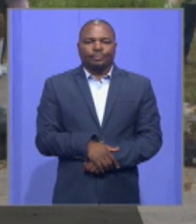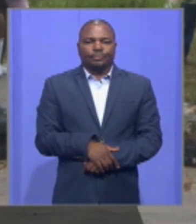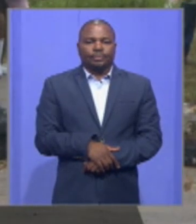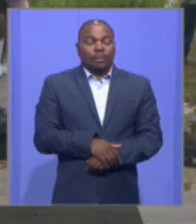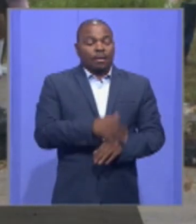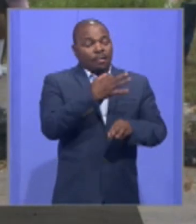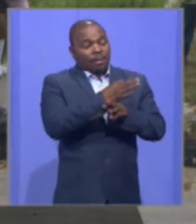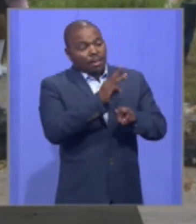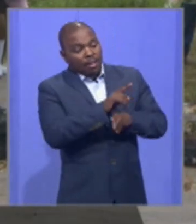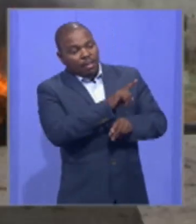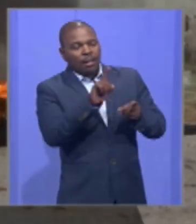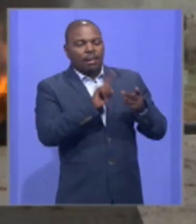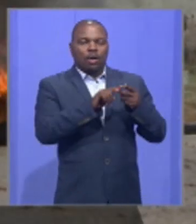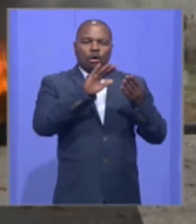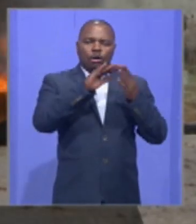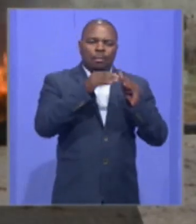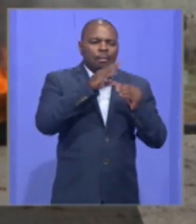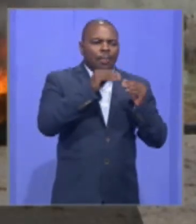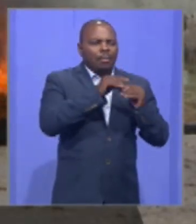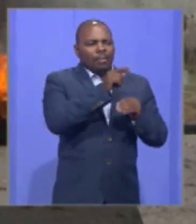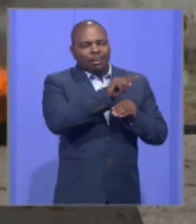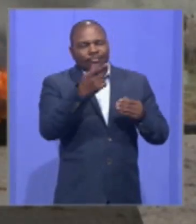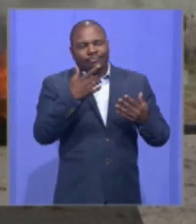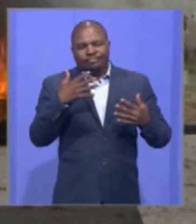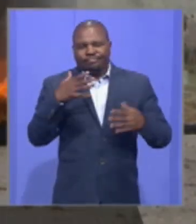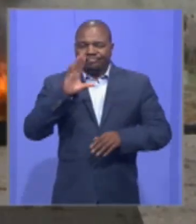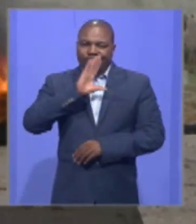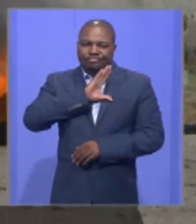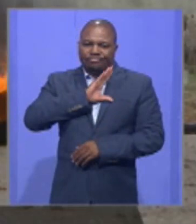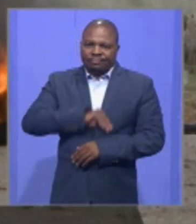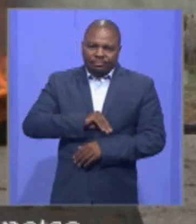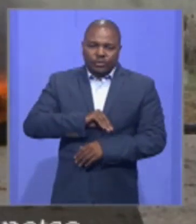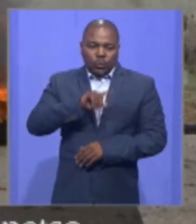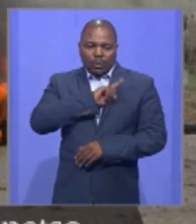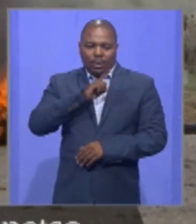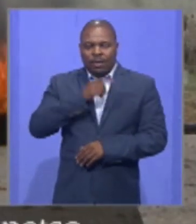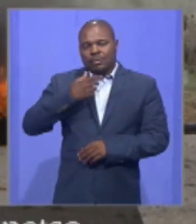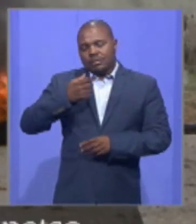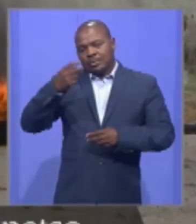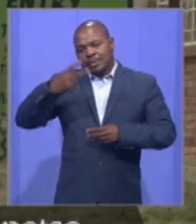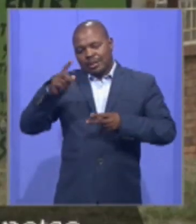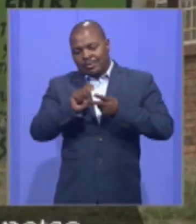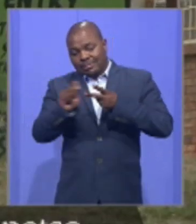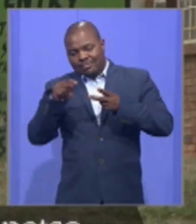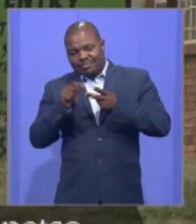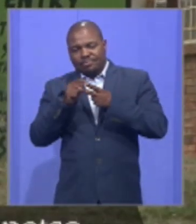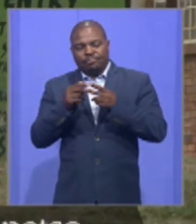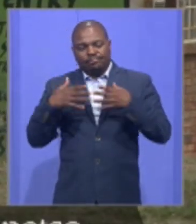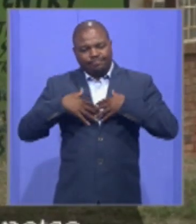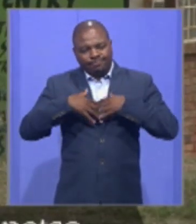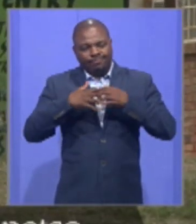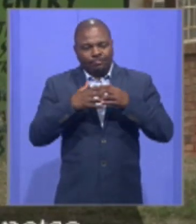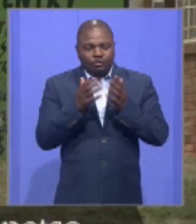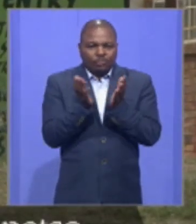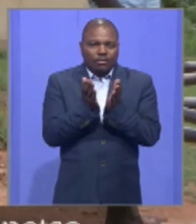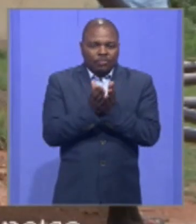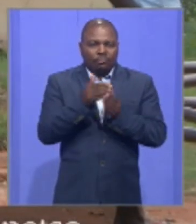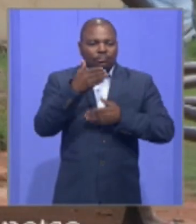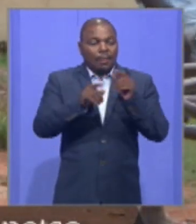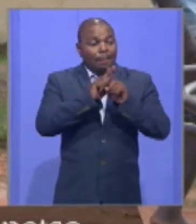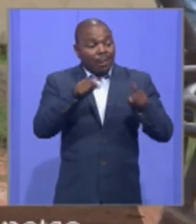Batsadi le maloko a baagi ba supa go kgobega marapo fa letsatsi la ntlha la paka ya bobedi ya sekolo se se potlana sa Shishila le fetogile go nna